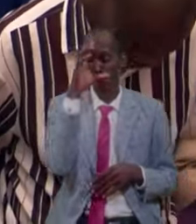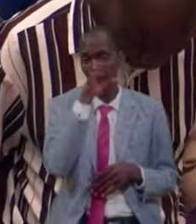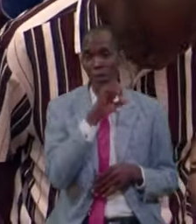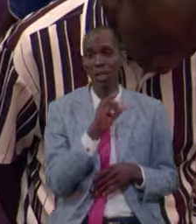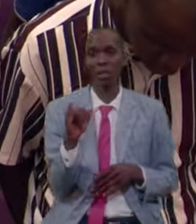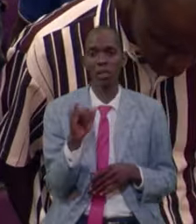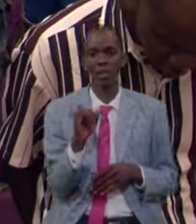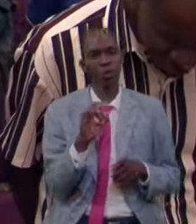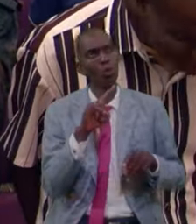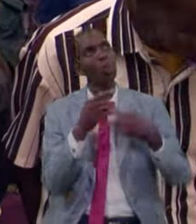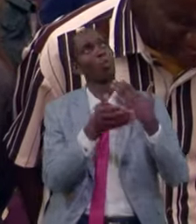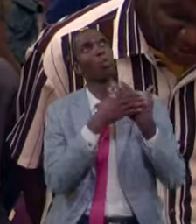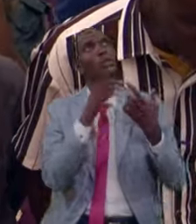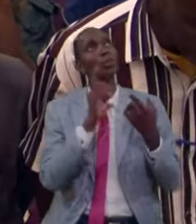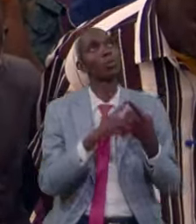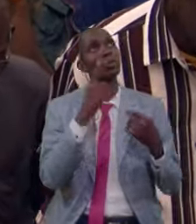to Calvary.